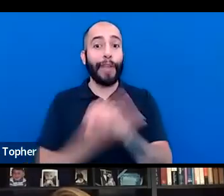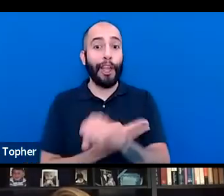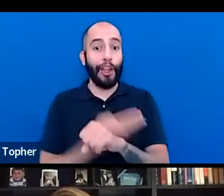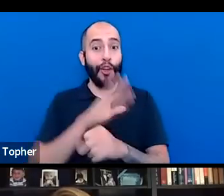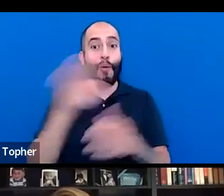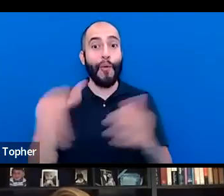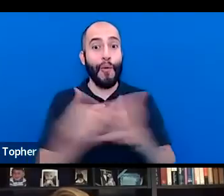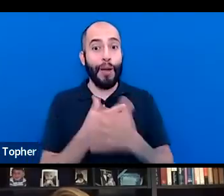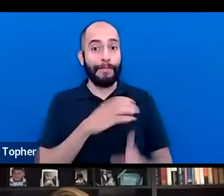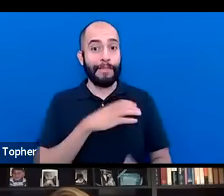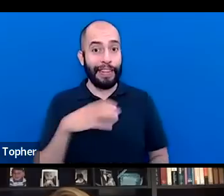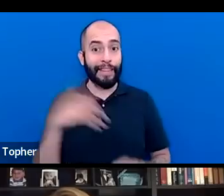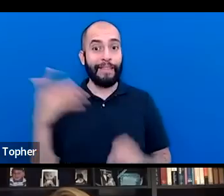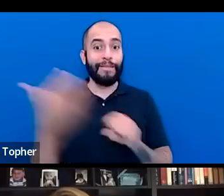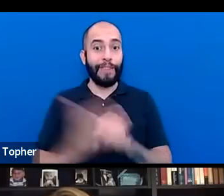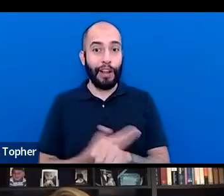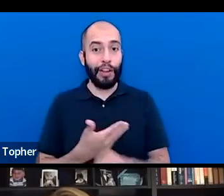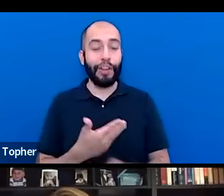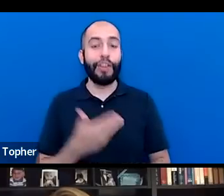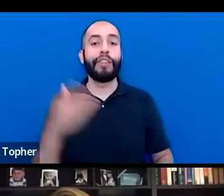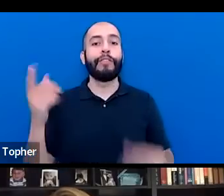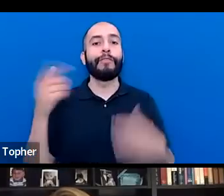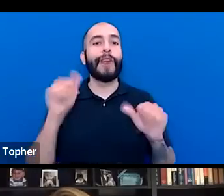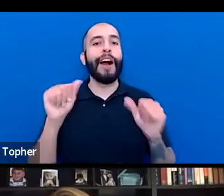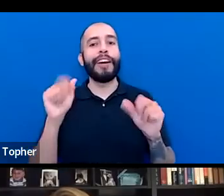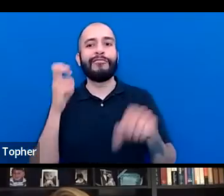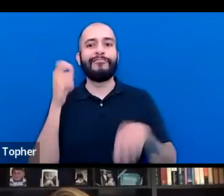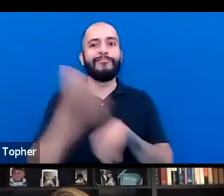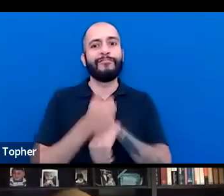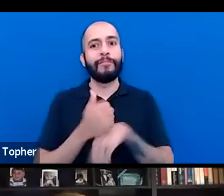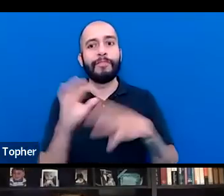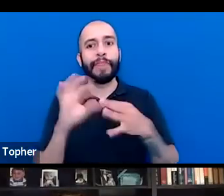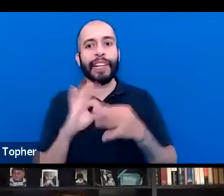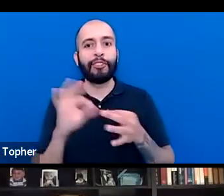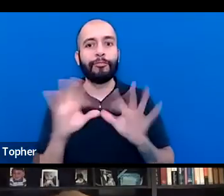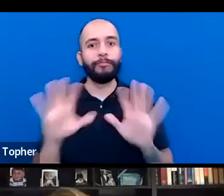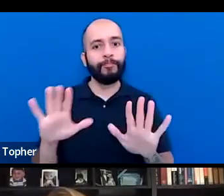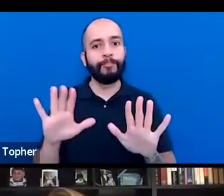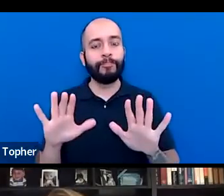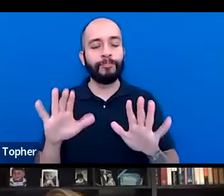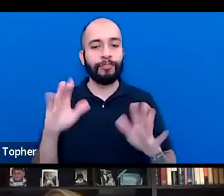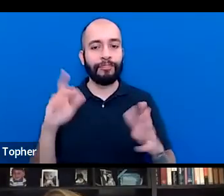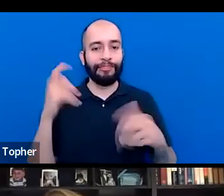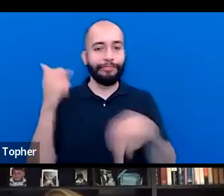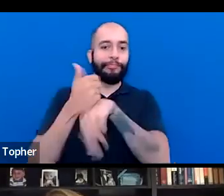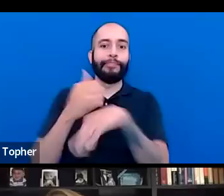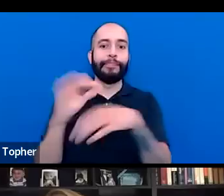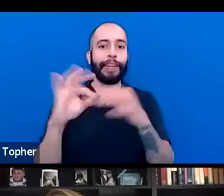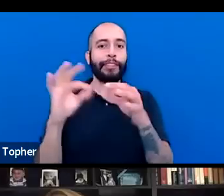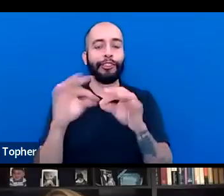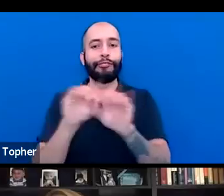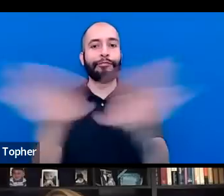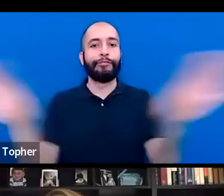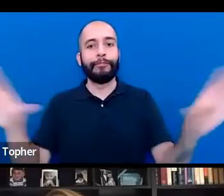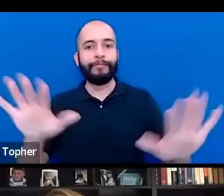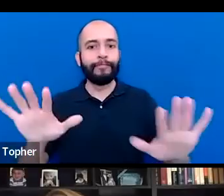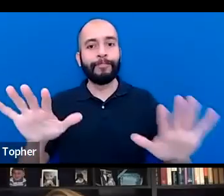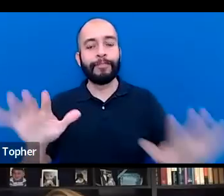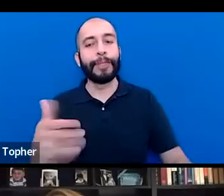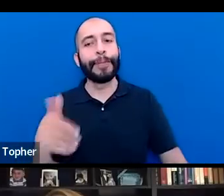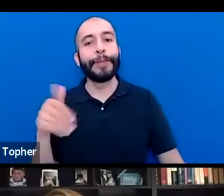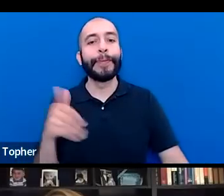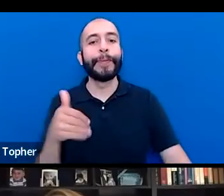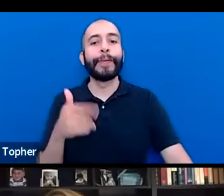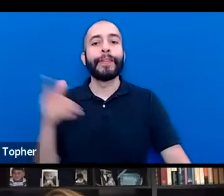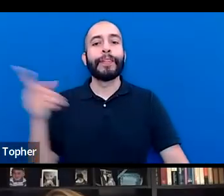keep doing with benefits threats, with store closures, with firings, with everything. And I think the fact that, you know, for all